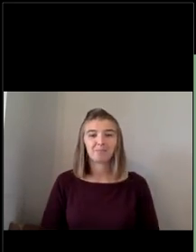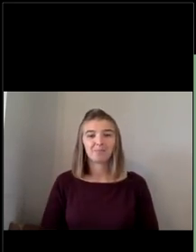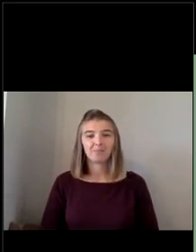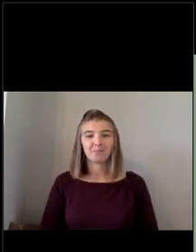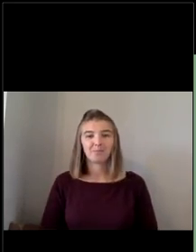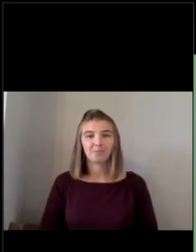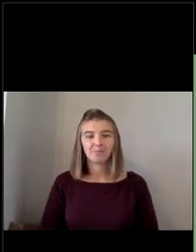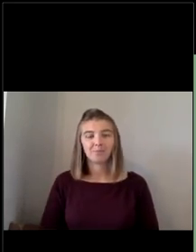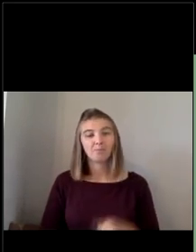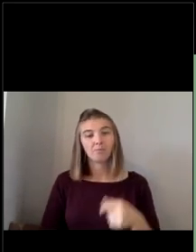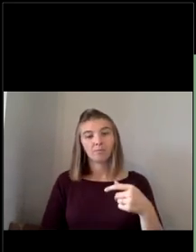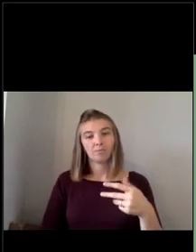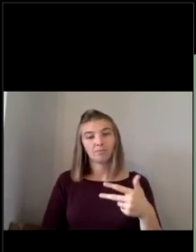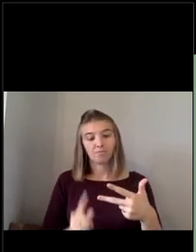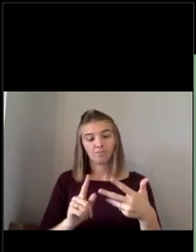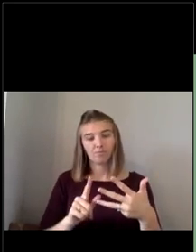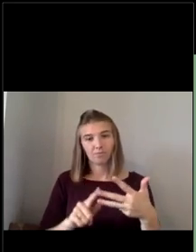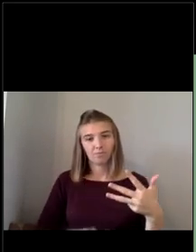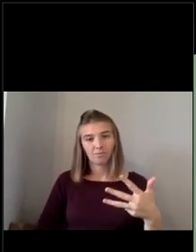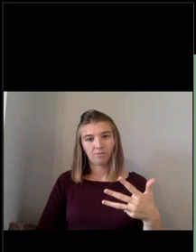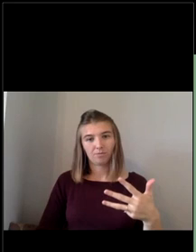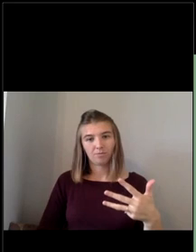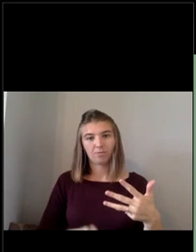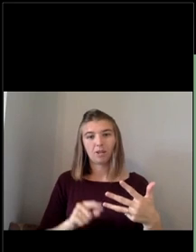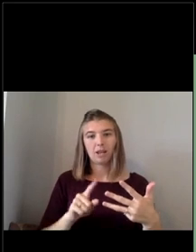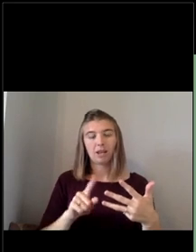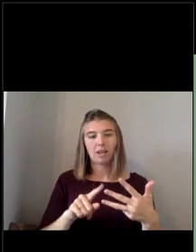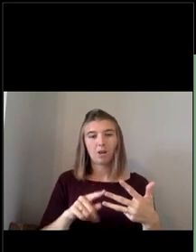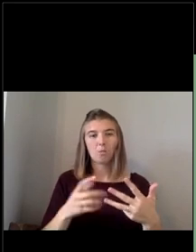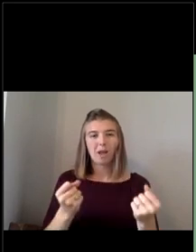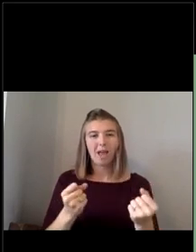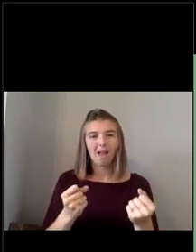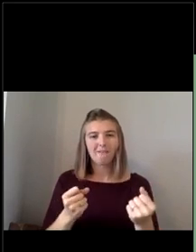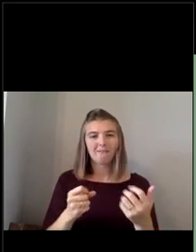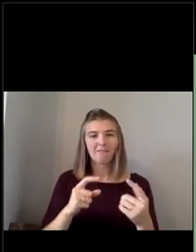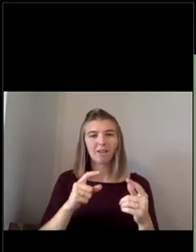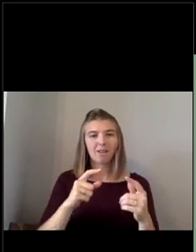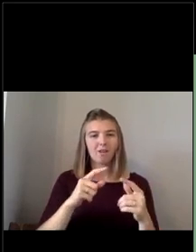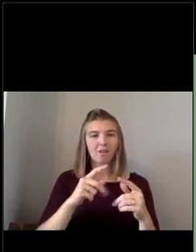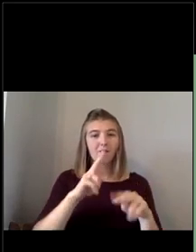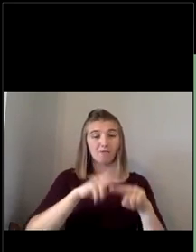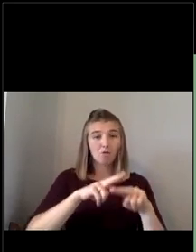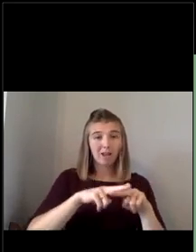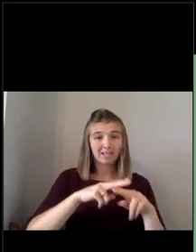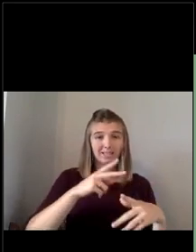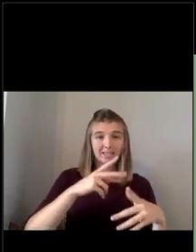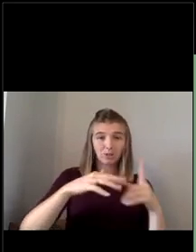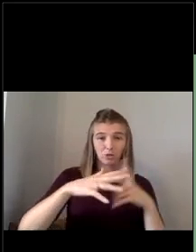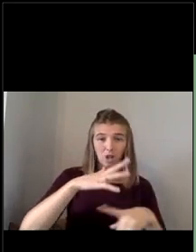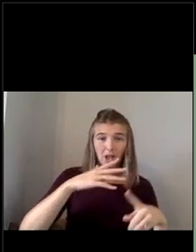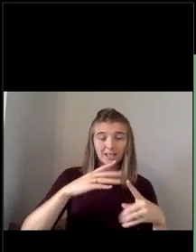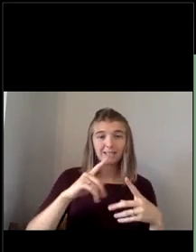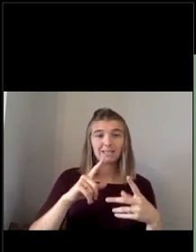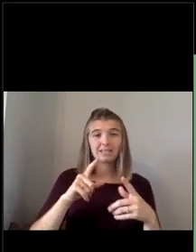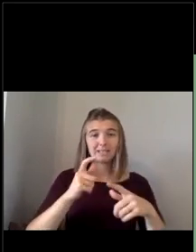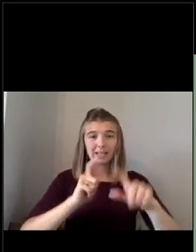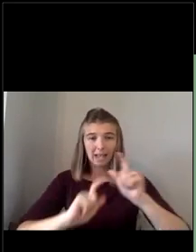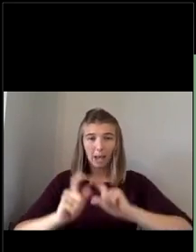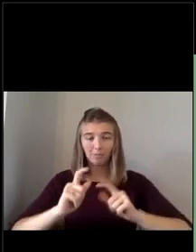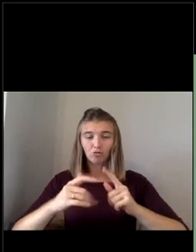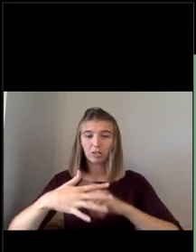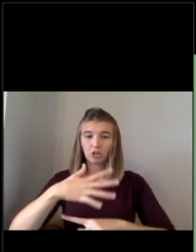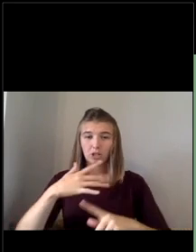forensic science as well, and I believe there's one also for physics at the school. We've set up a scholarship group in the last year or